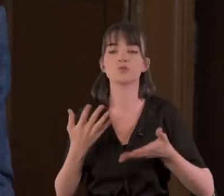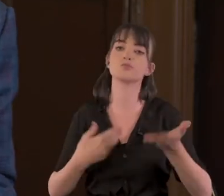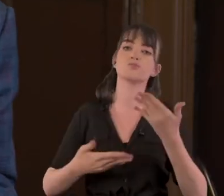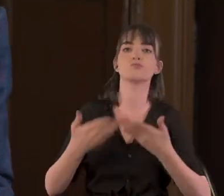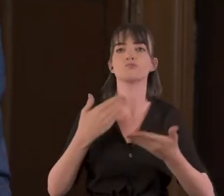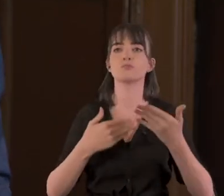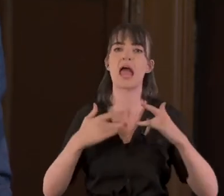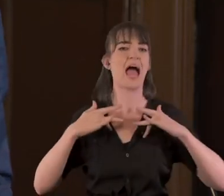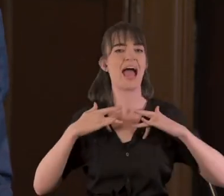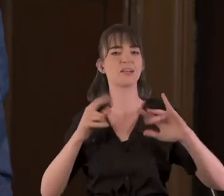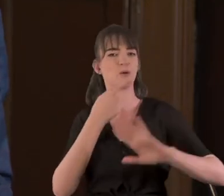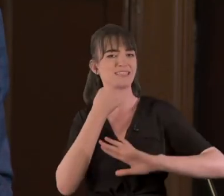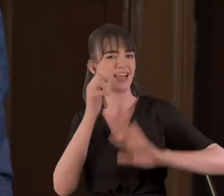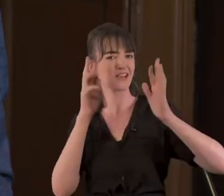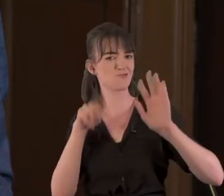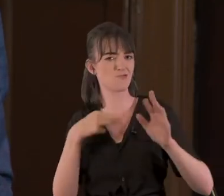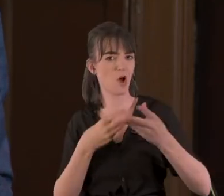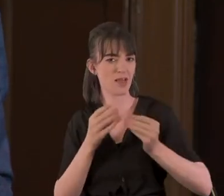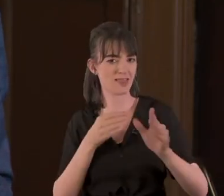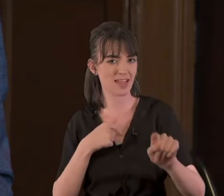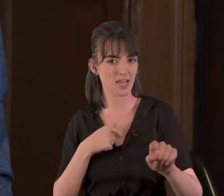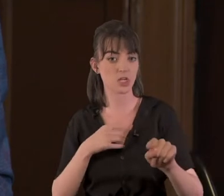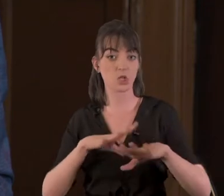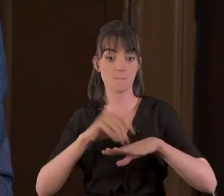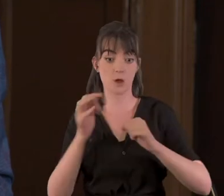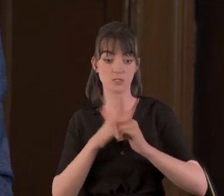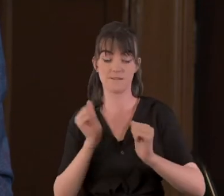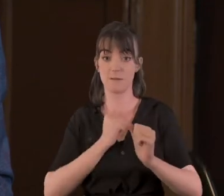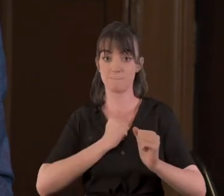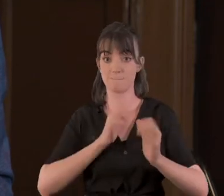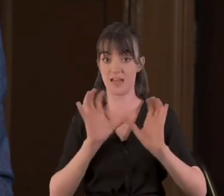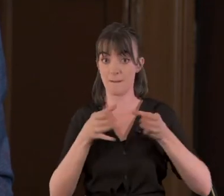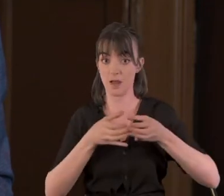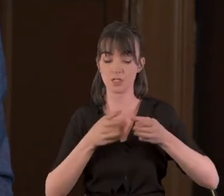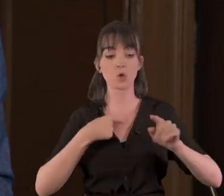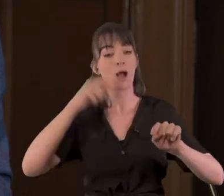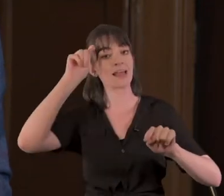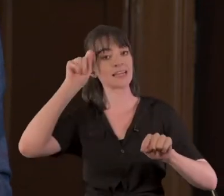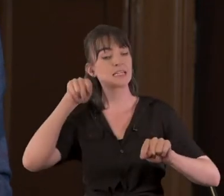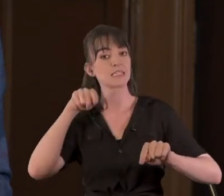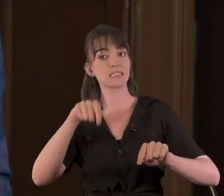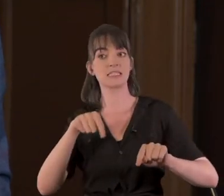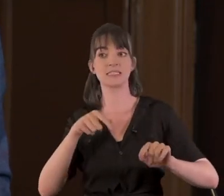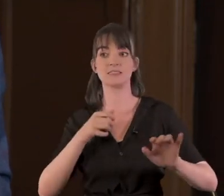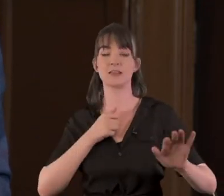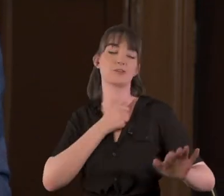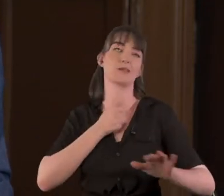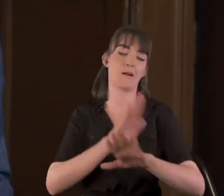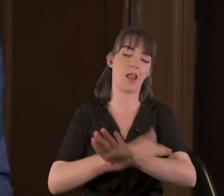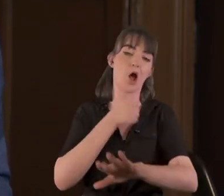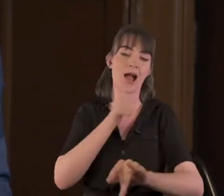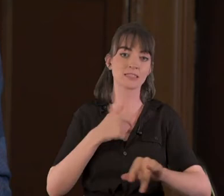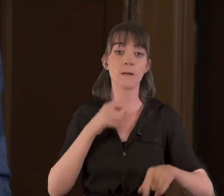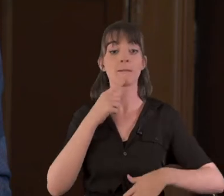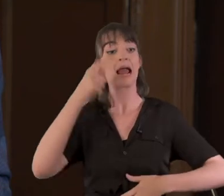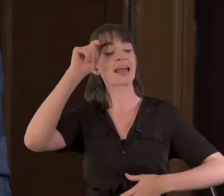not to wrong foot himself with the majority of his coalition. So I think these are the, I'm sorry this has been a slightly long answer, mm-hmm. but I think